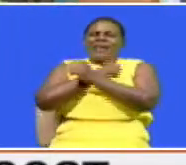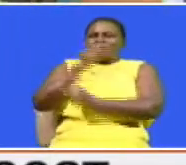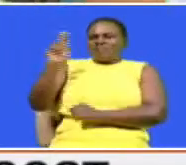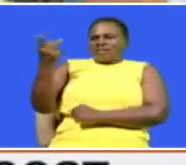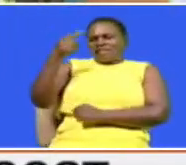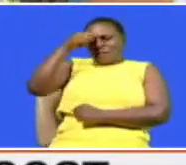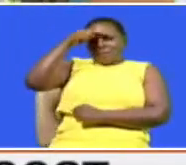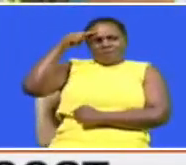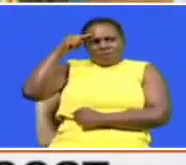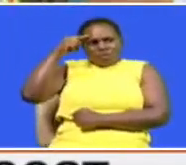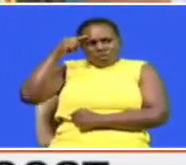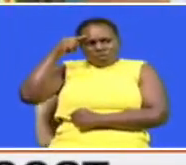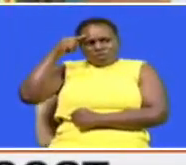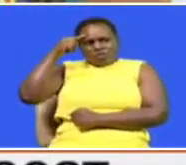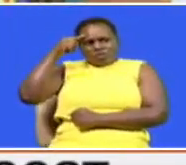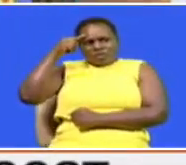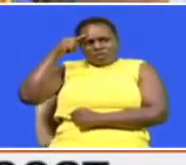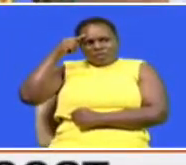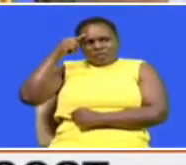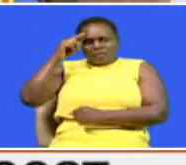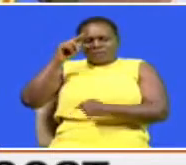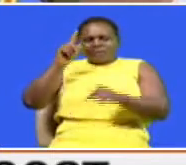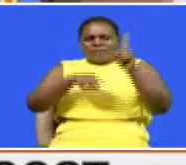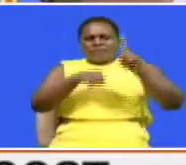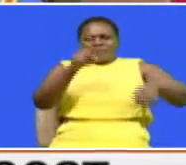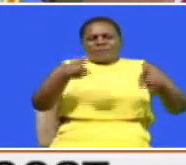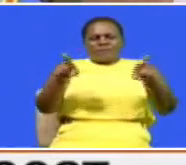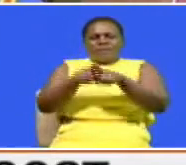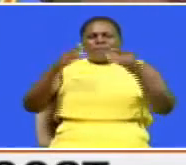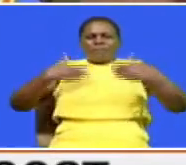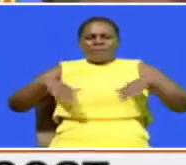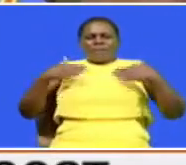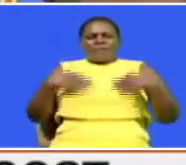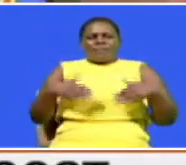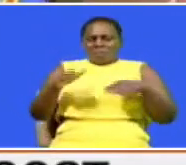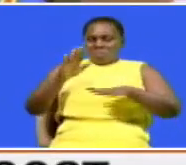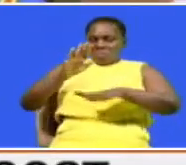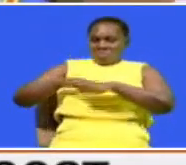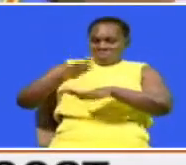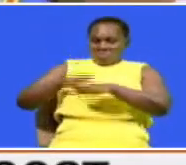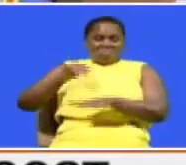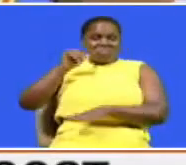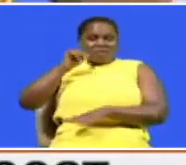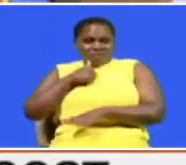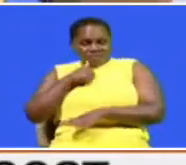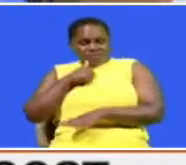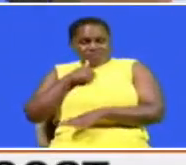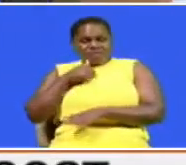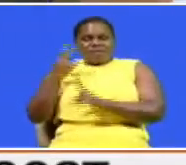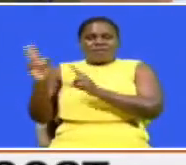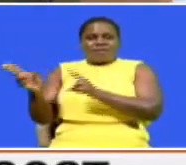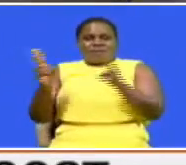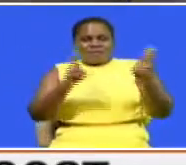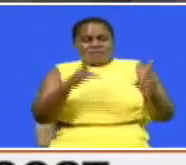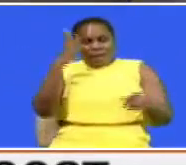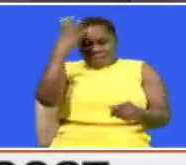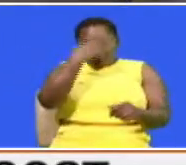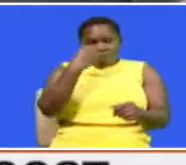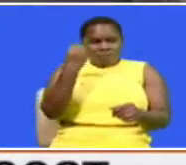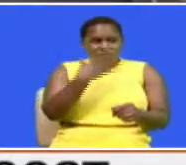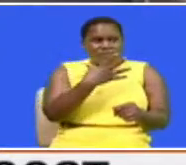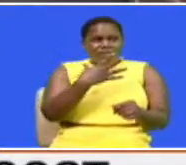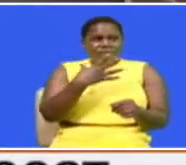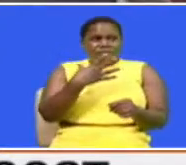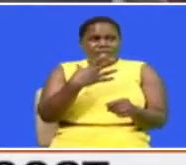Kenya because of the diverse culture and all the people are super nice. And the nature is beautiful.